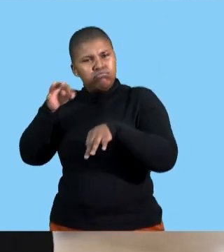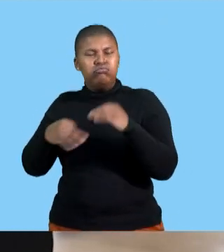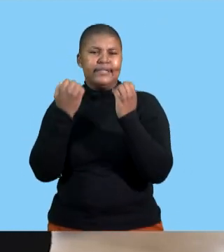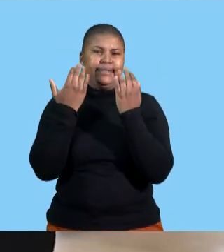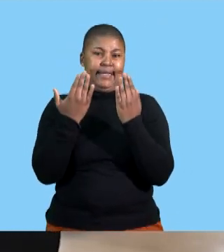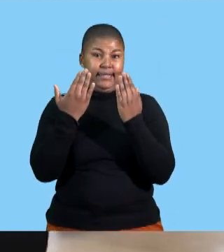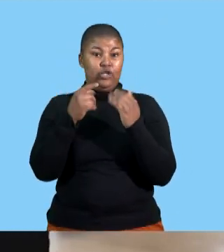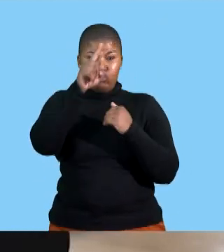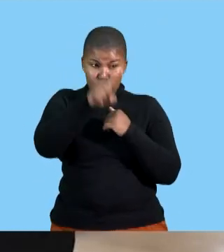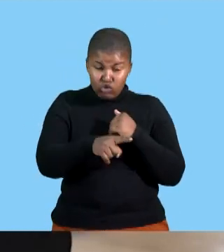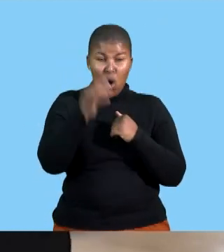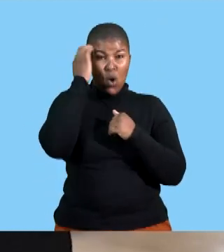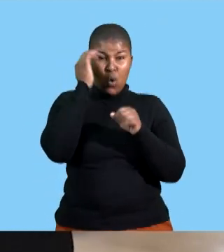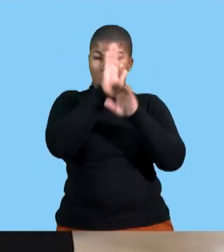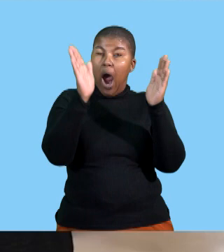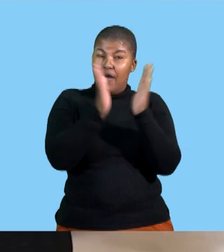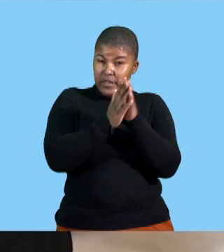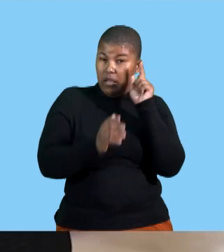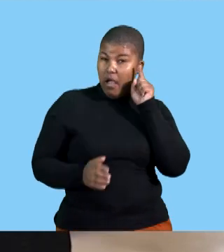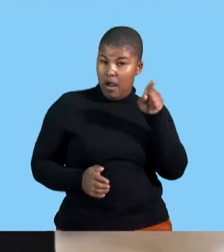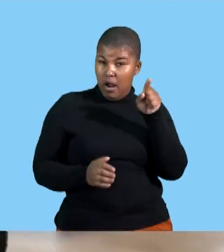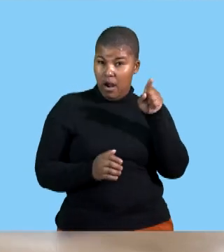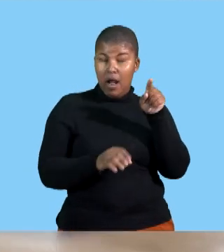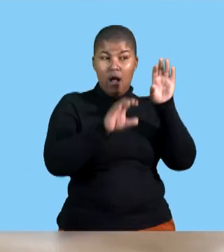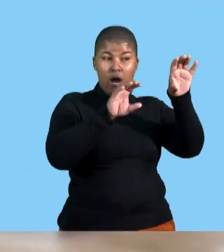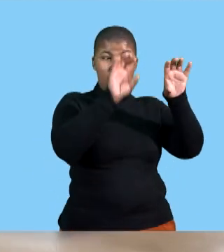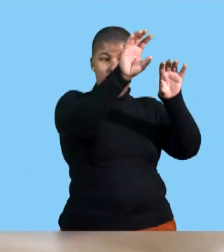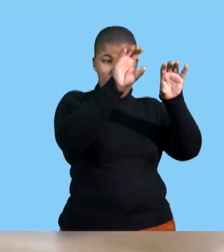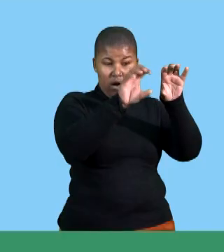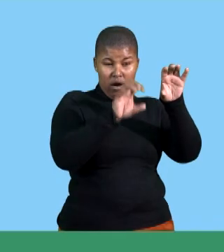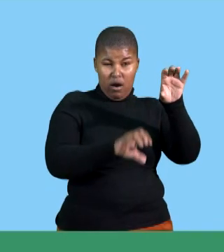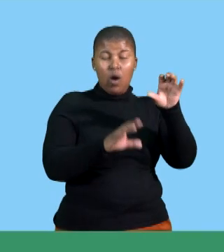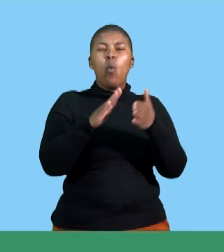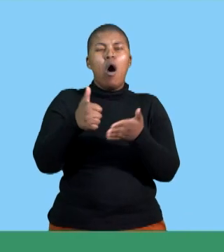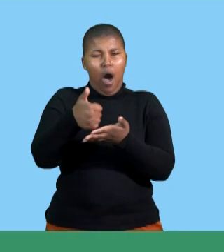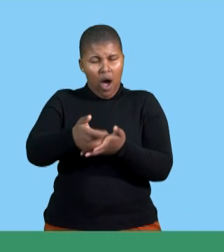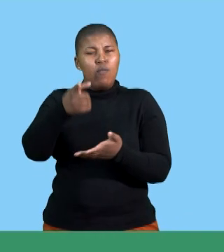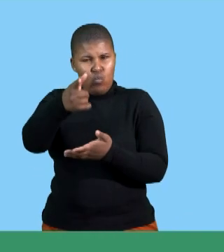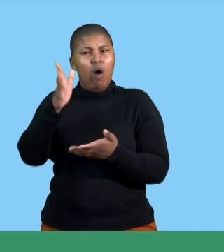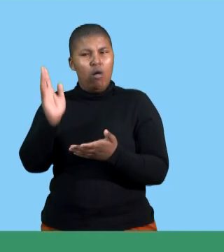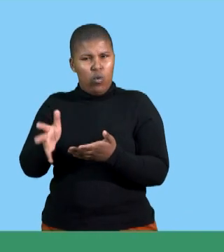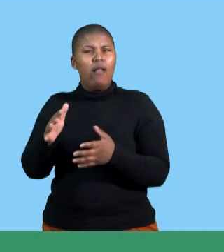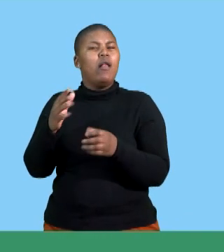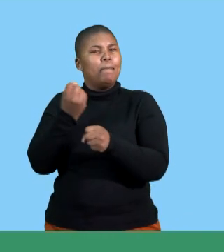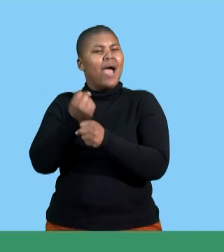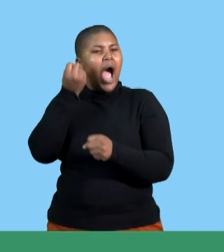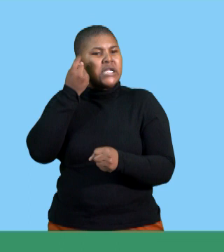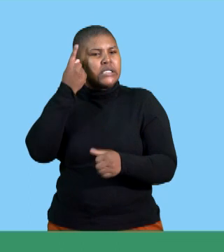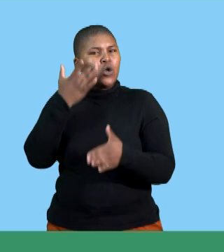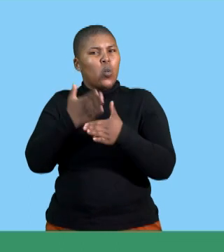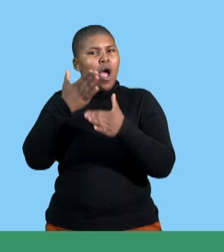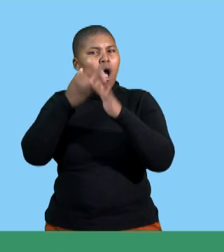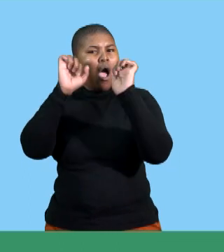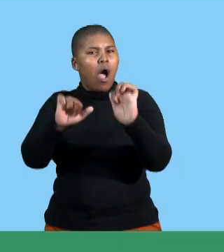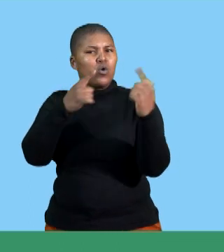lesson. So if you master this content map, this concept map rather, it's going to assist you to understand the work that